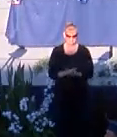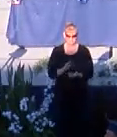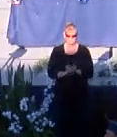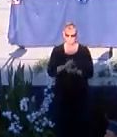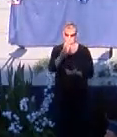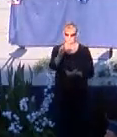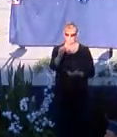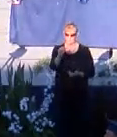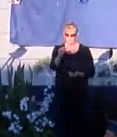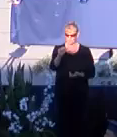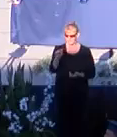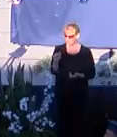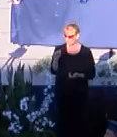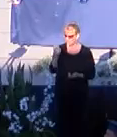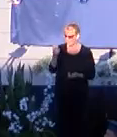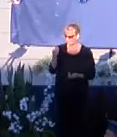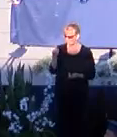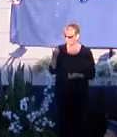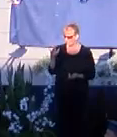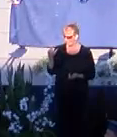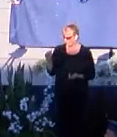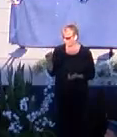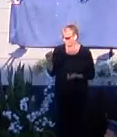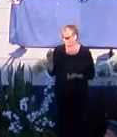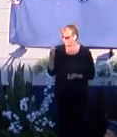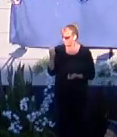Rosa Estrada Mendoza.